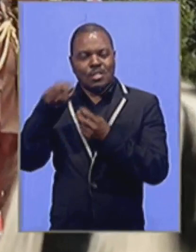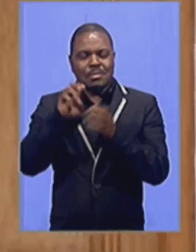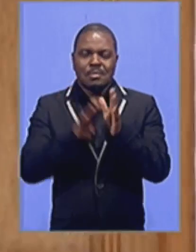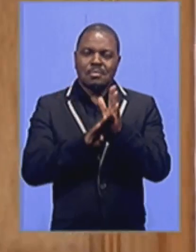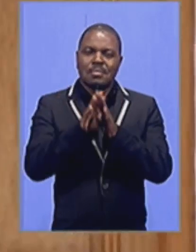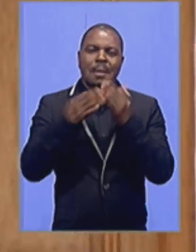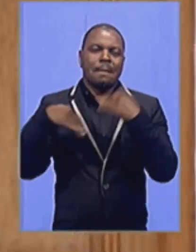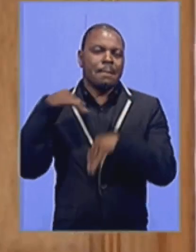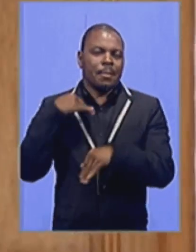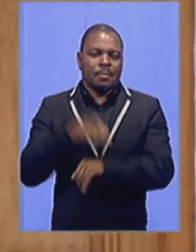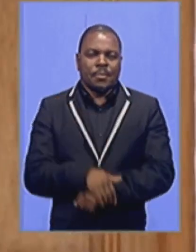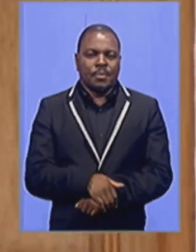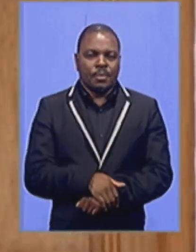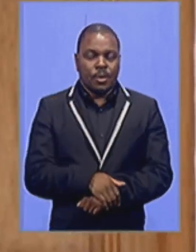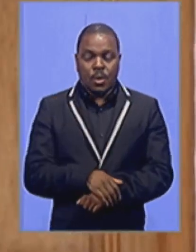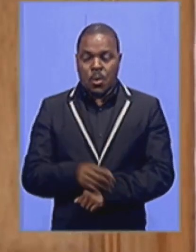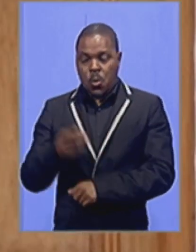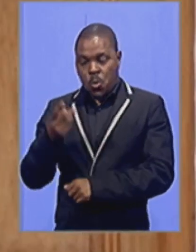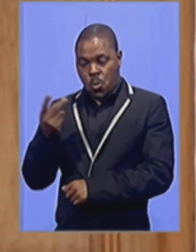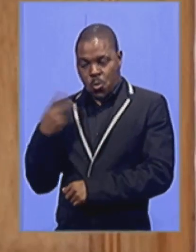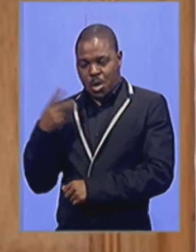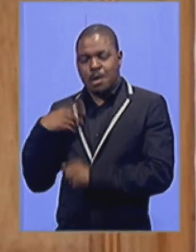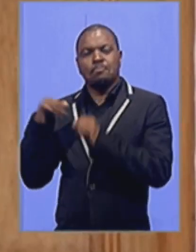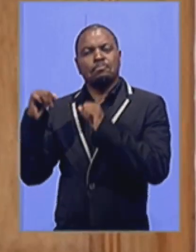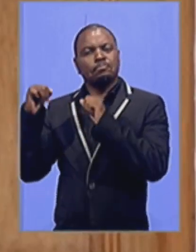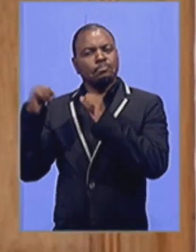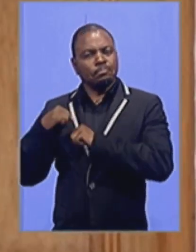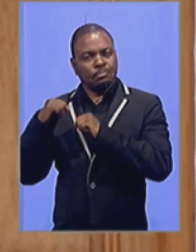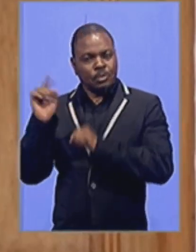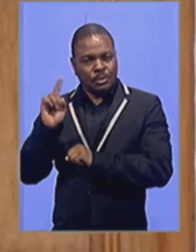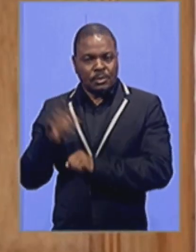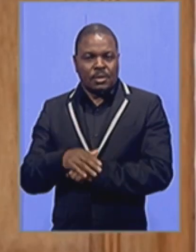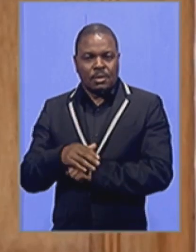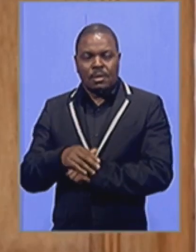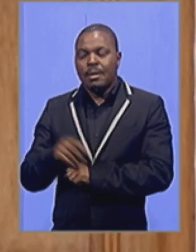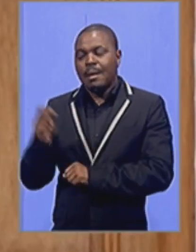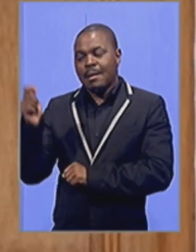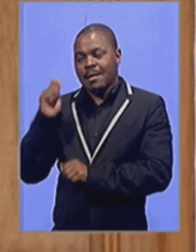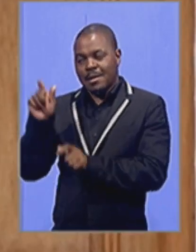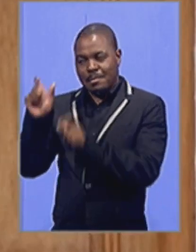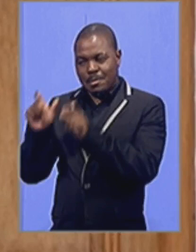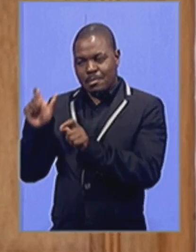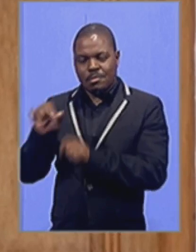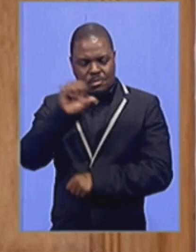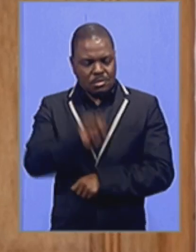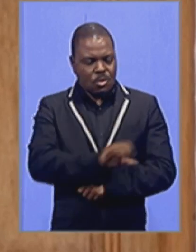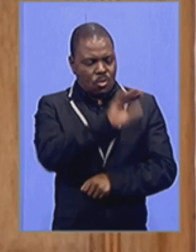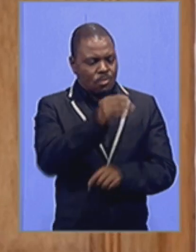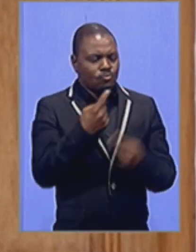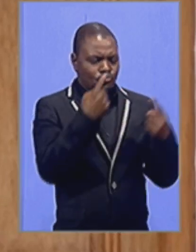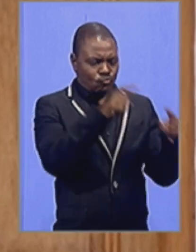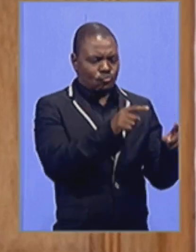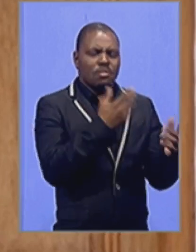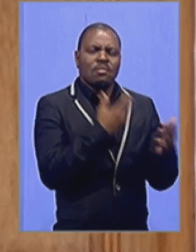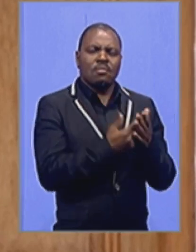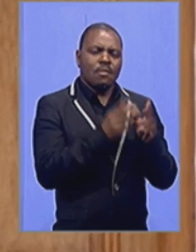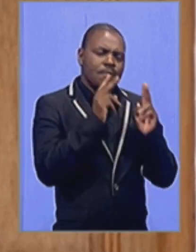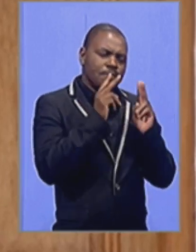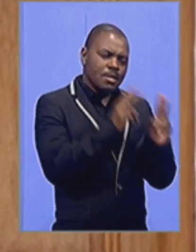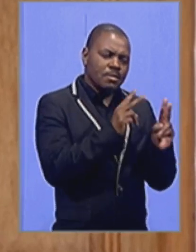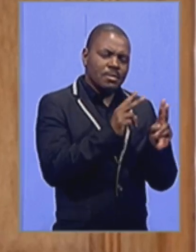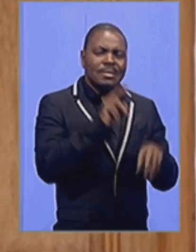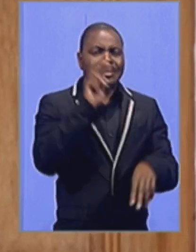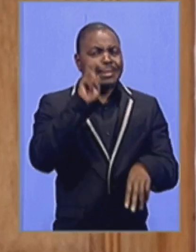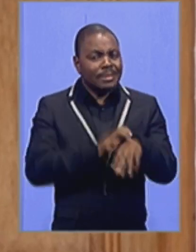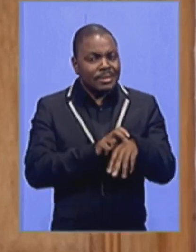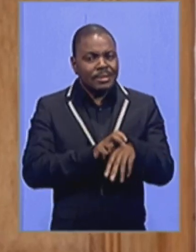agreed that indeed Kenyans should be able to visit South Africa without requiring